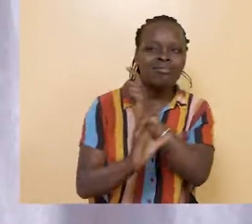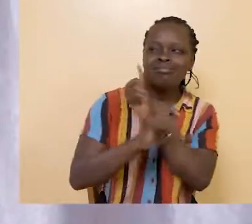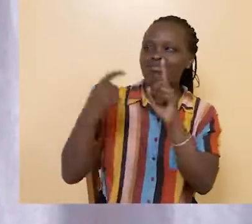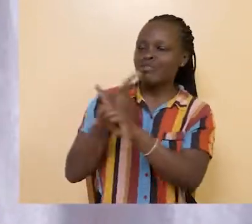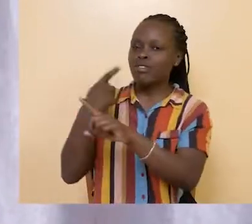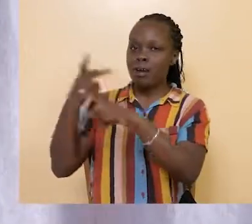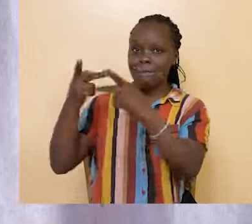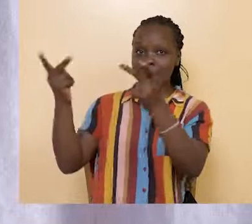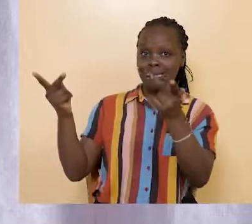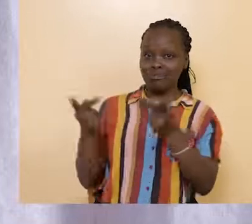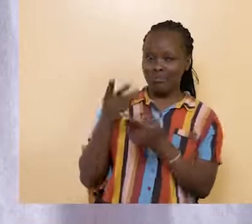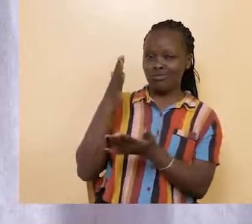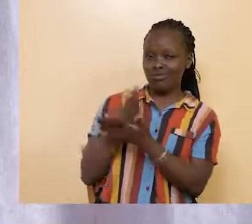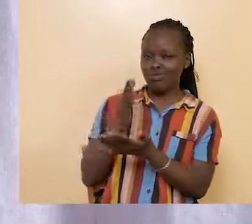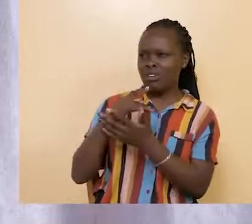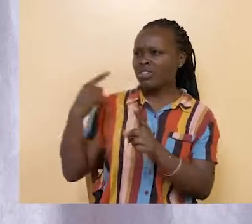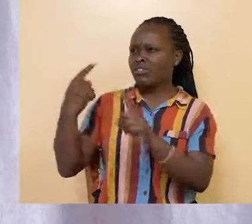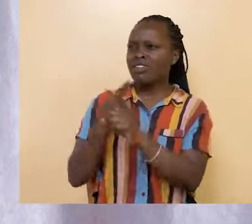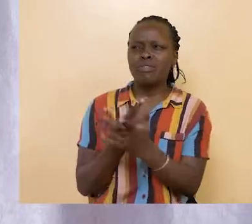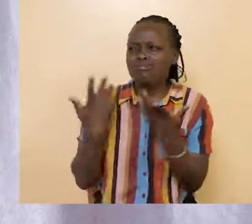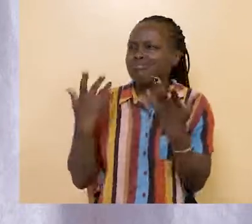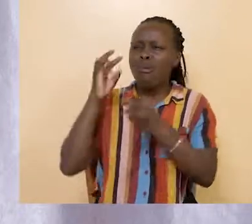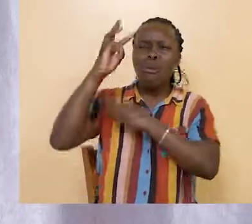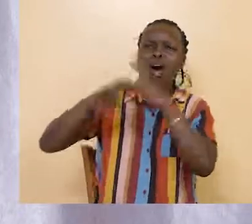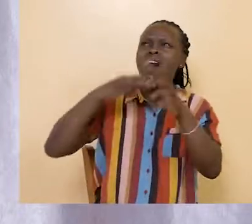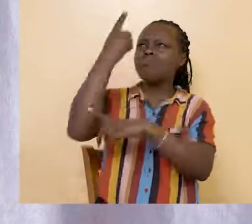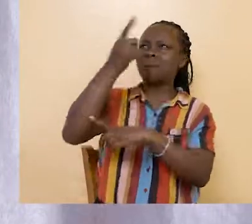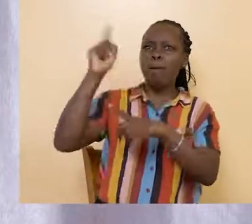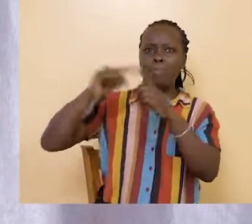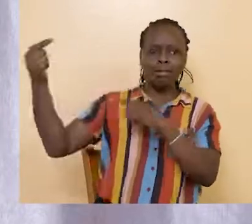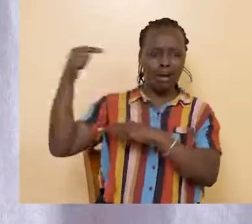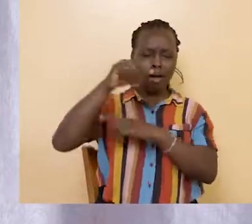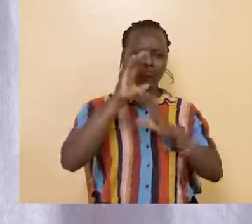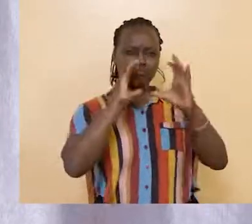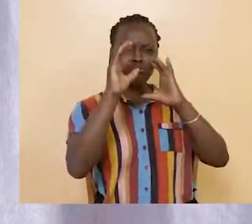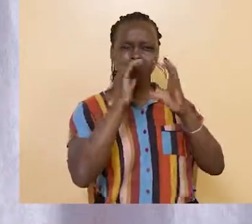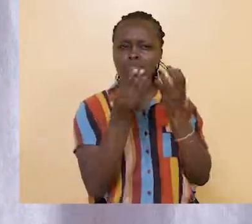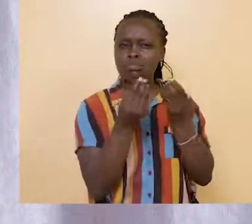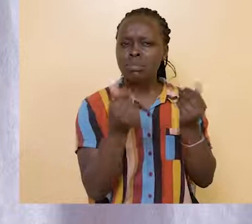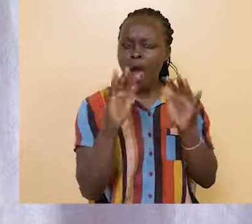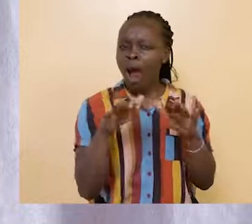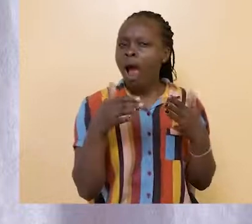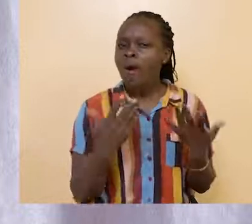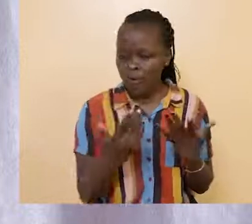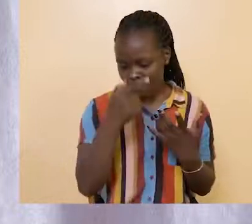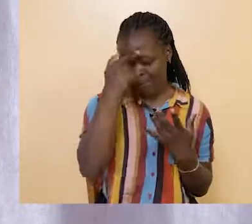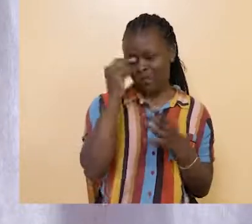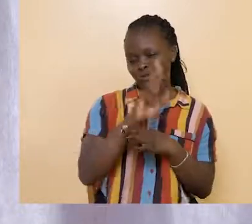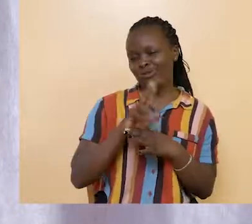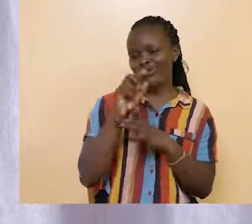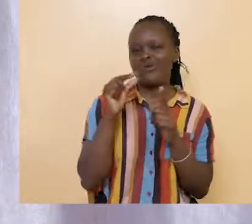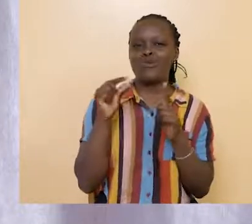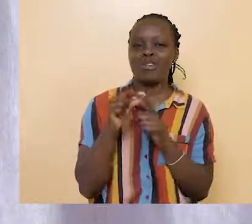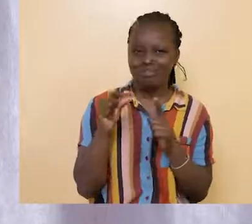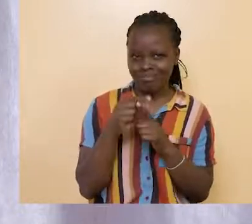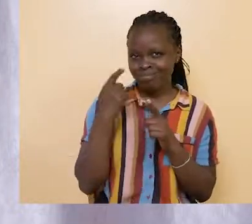places in terms of geography, from a different part of this world, but you're here and we are able to communicate and be